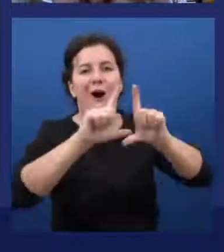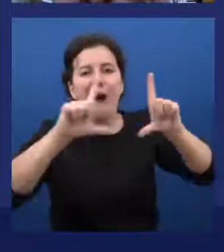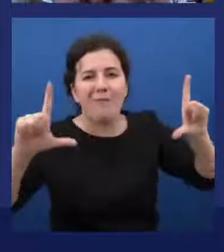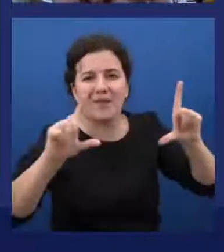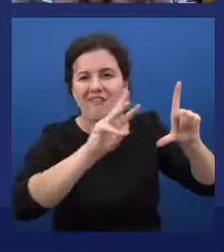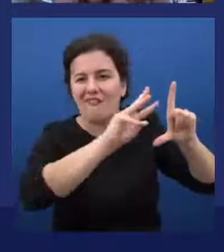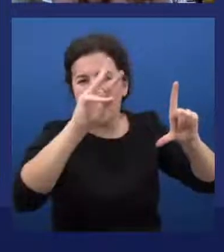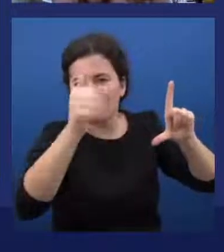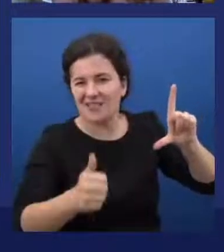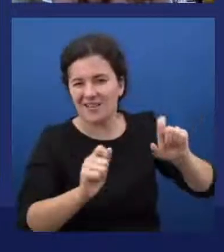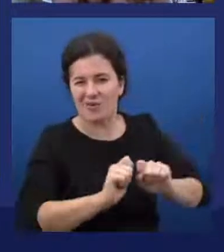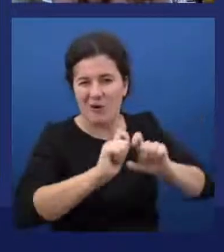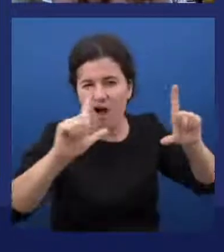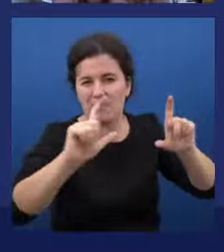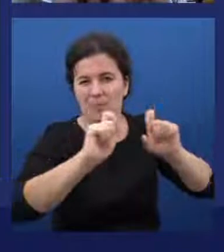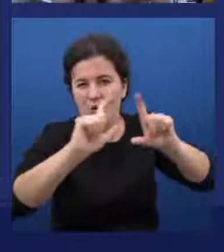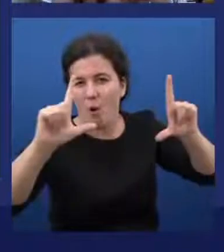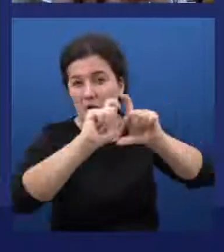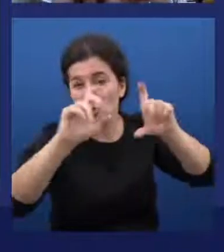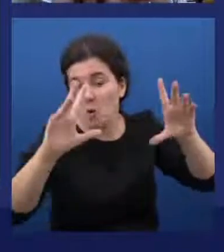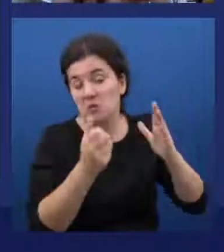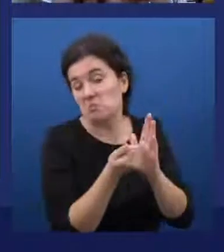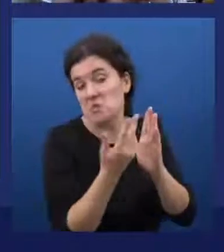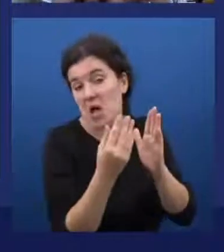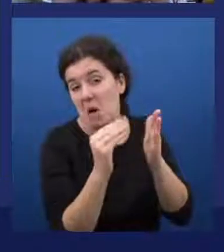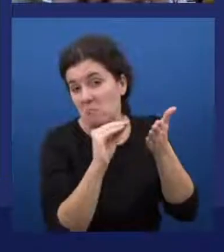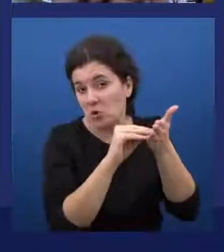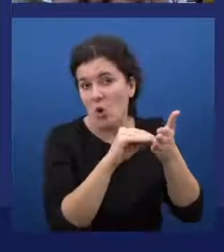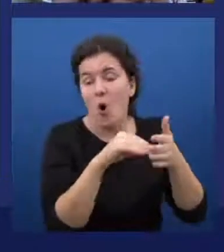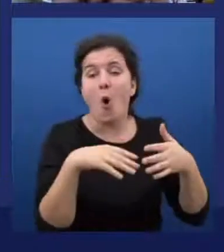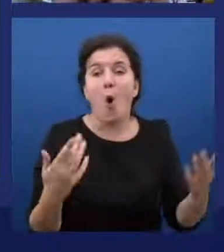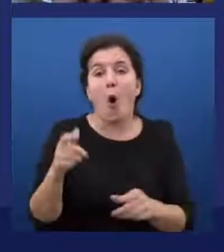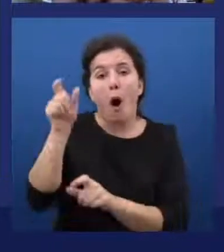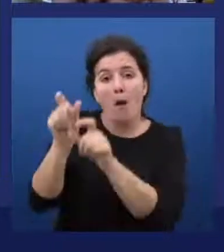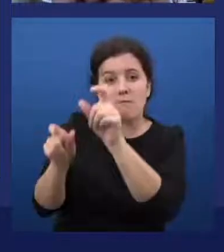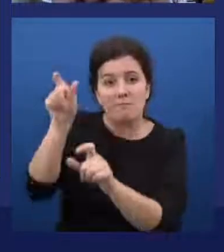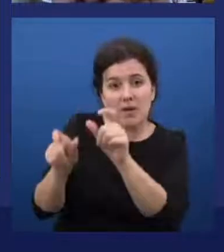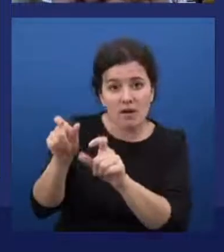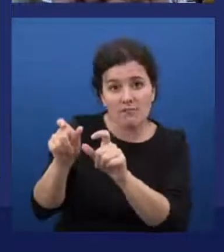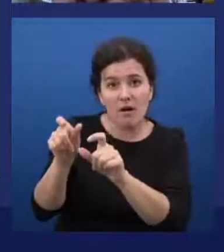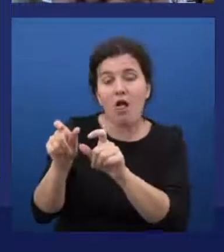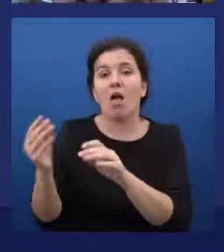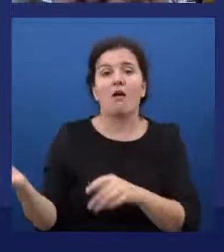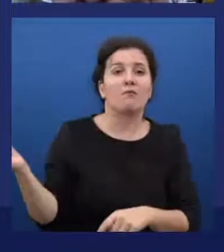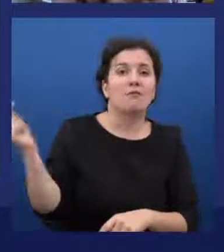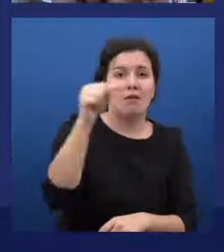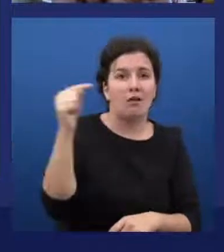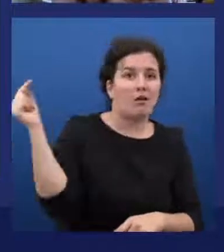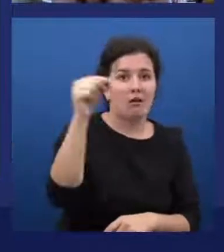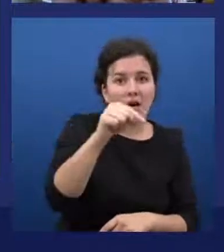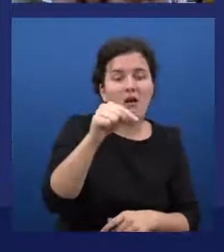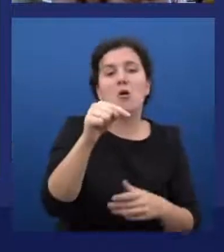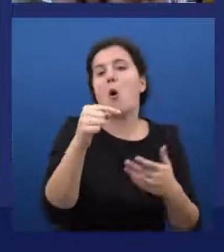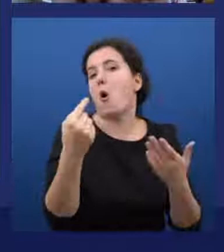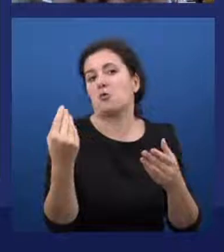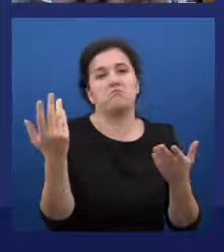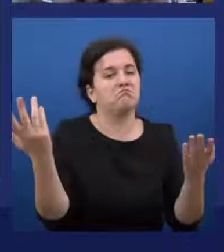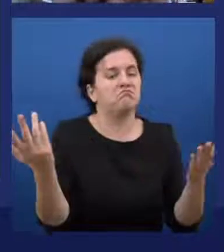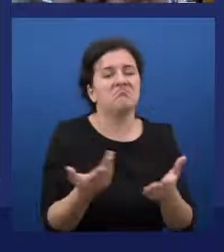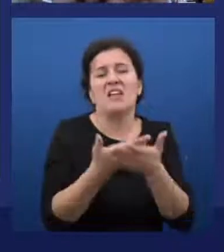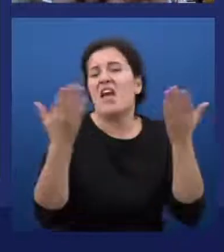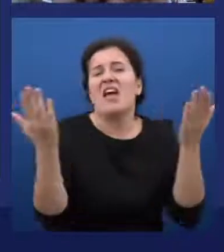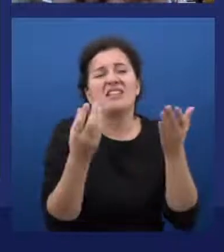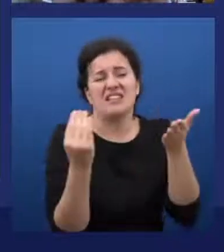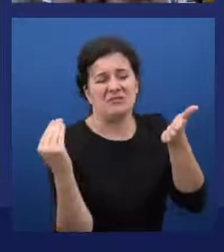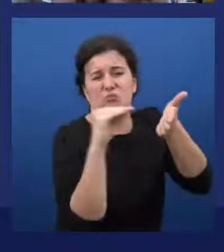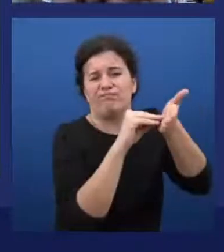be number of users on your website. So it can be different